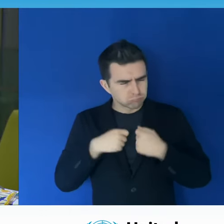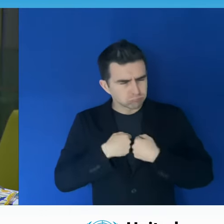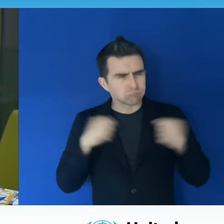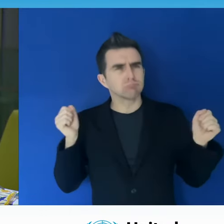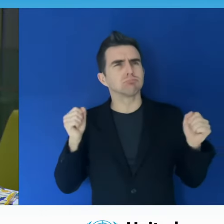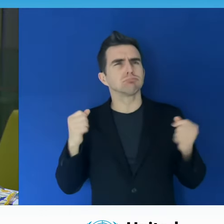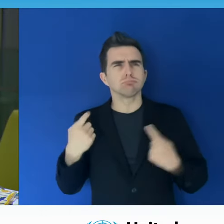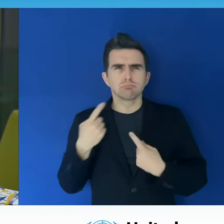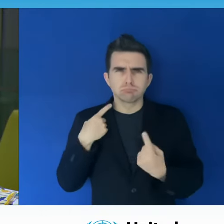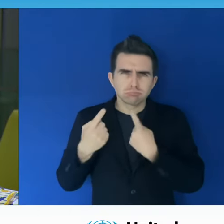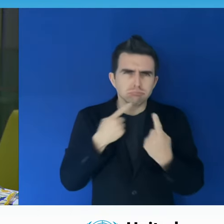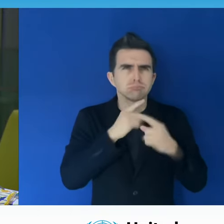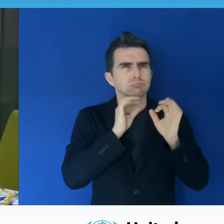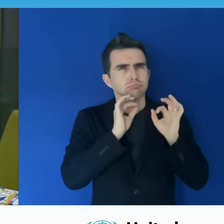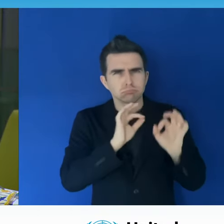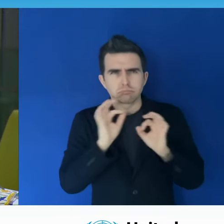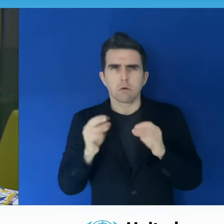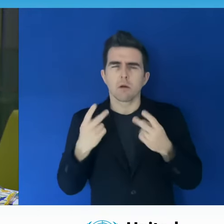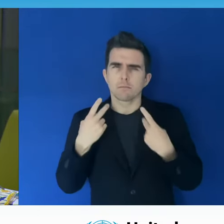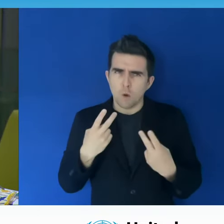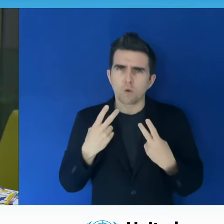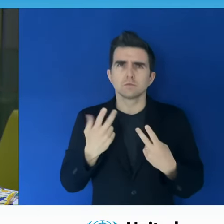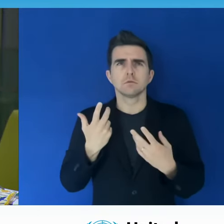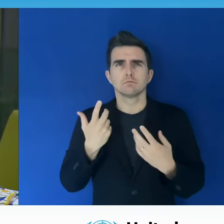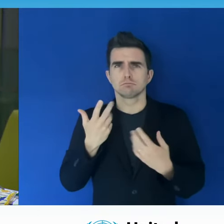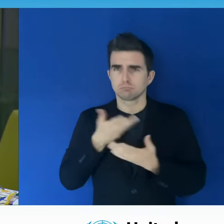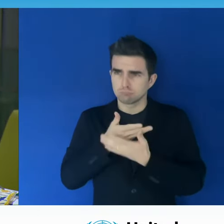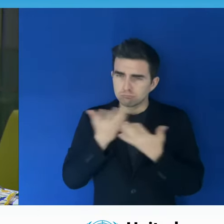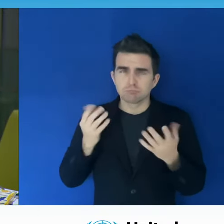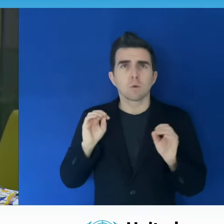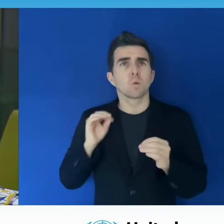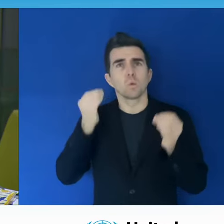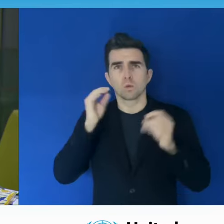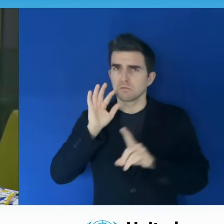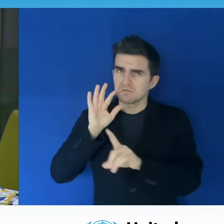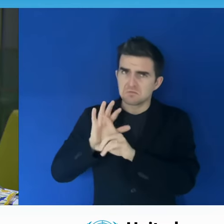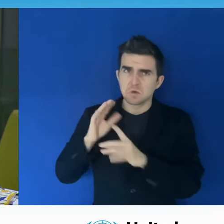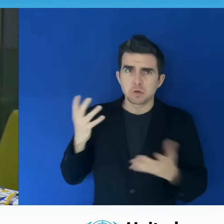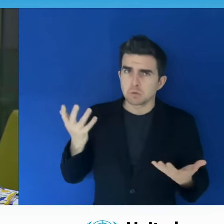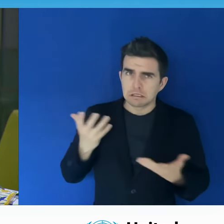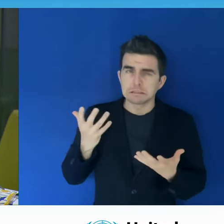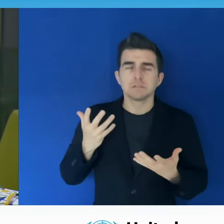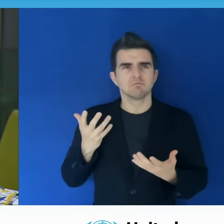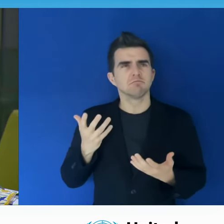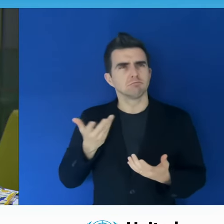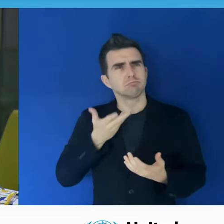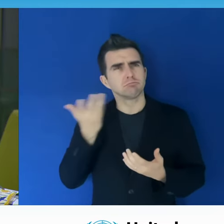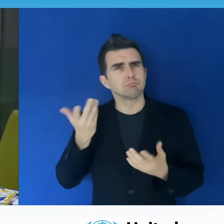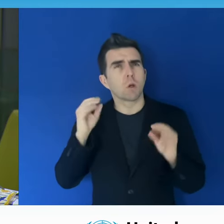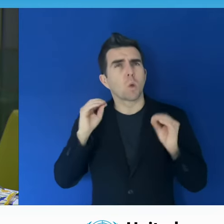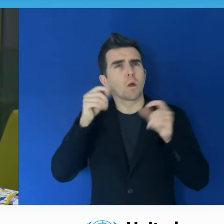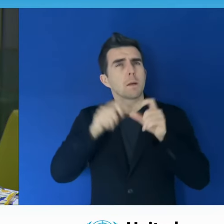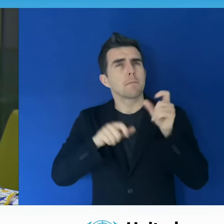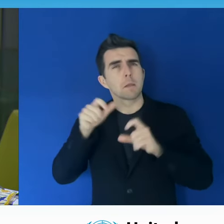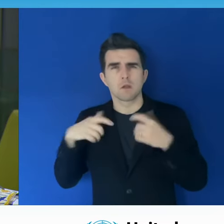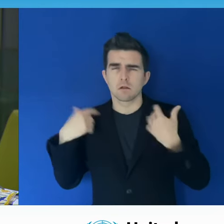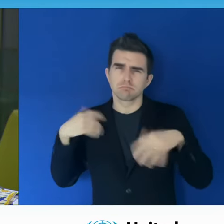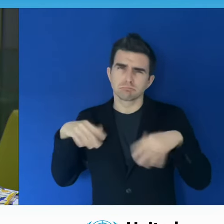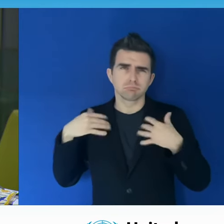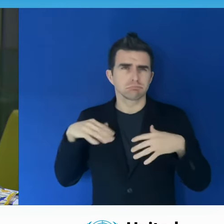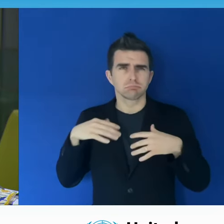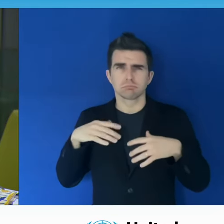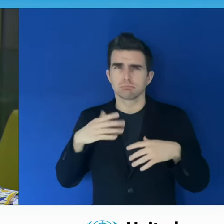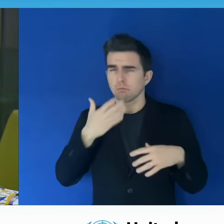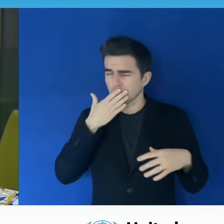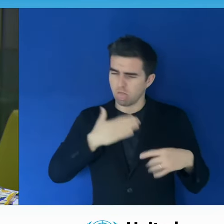young people, this topic is no longer stigma. It's the young people that are pushing for transformation at